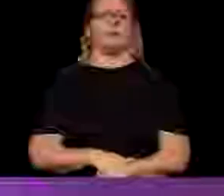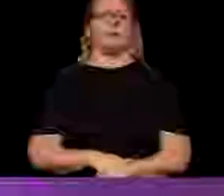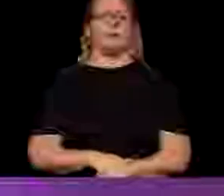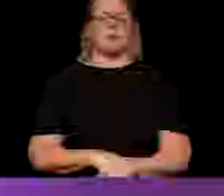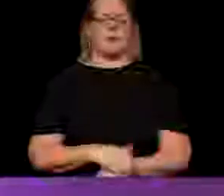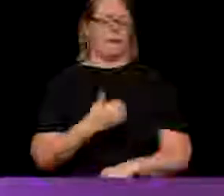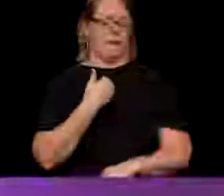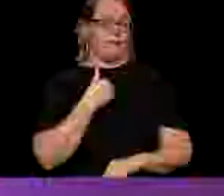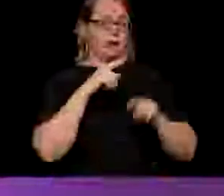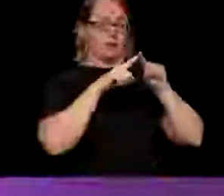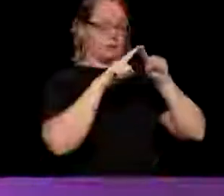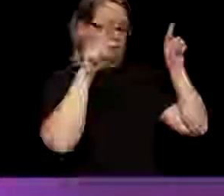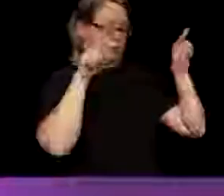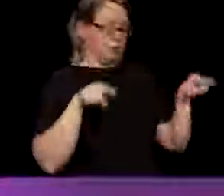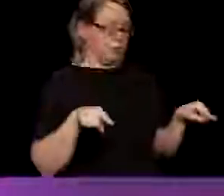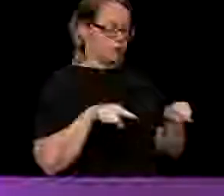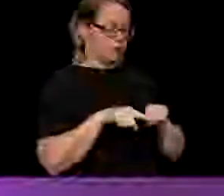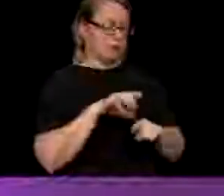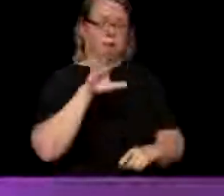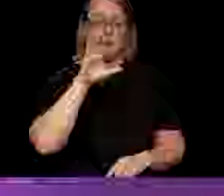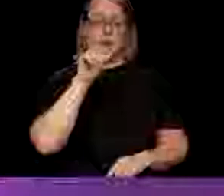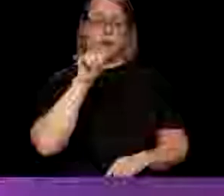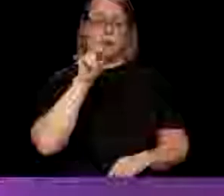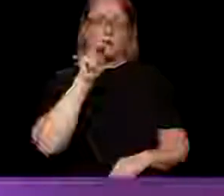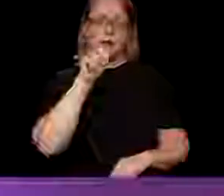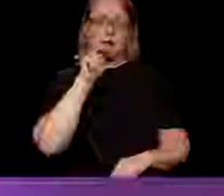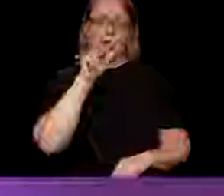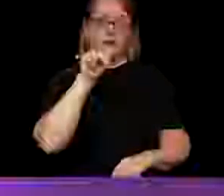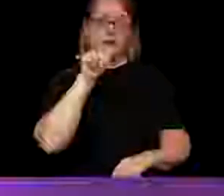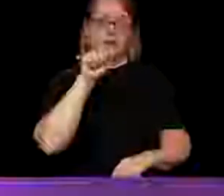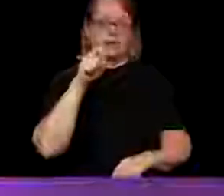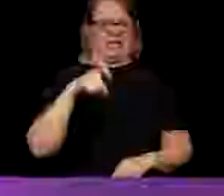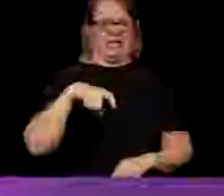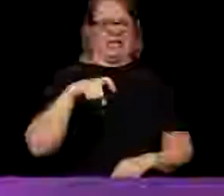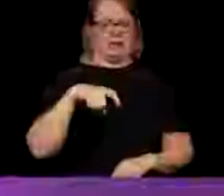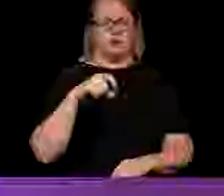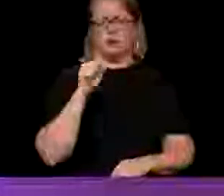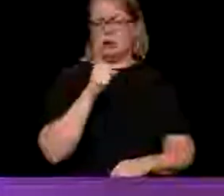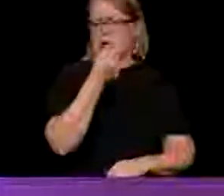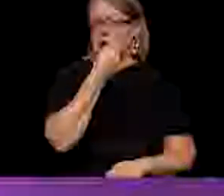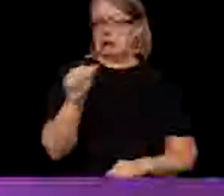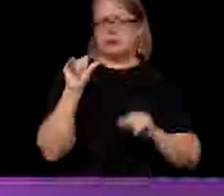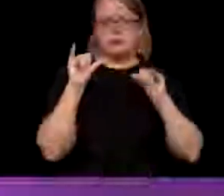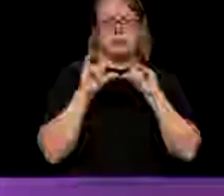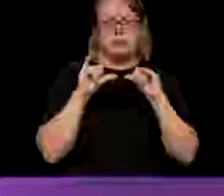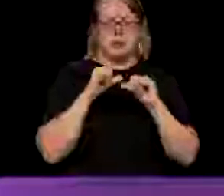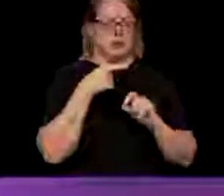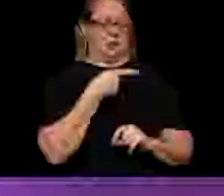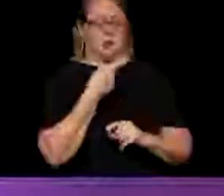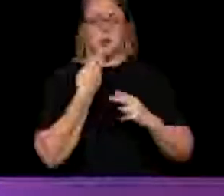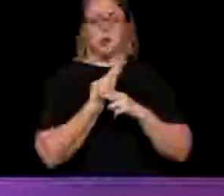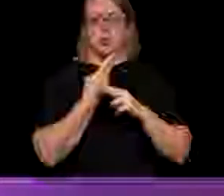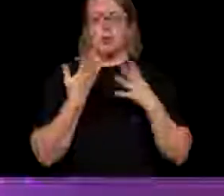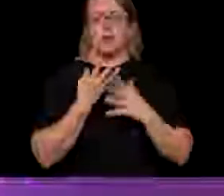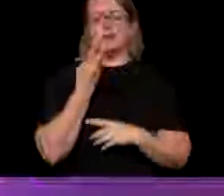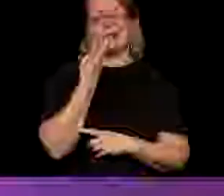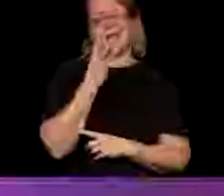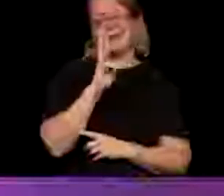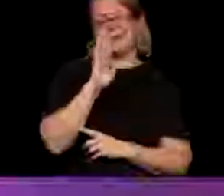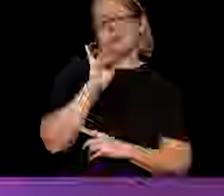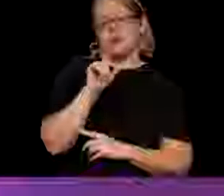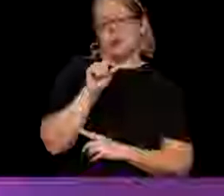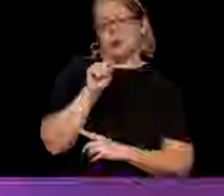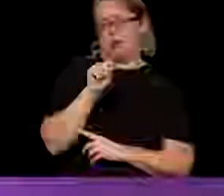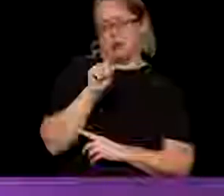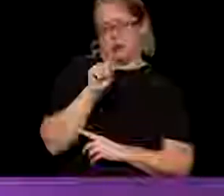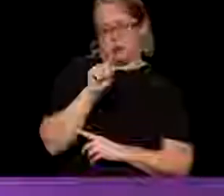details. You can get any size canvas board, canvas panel. This is a stretch canvas that's 16 by